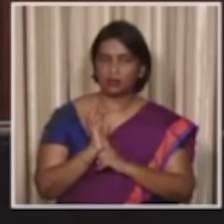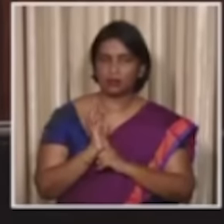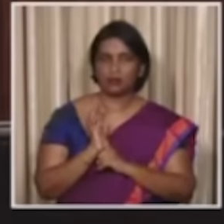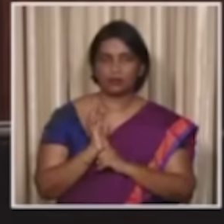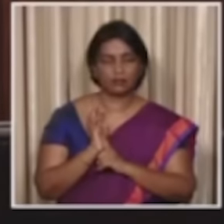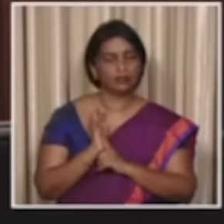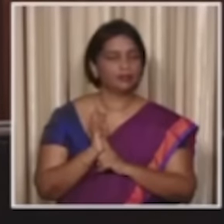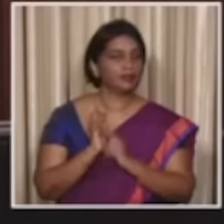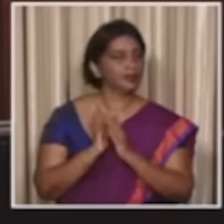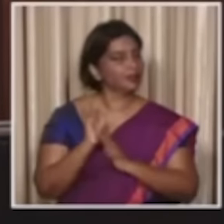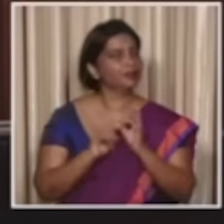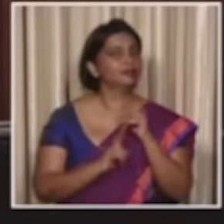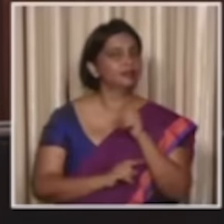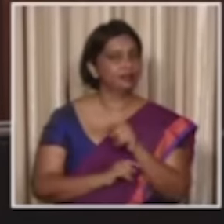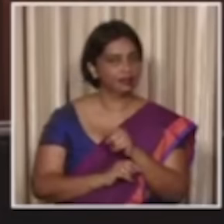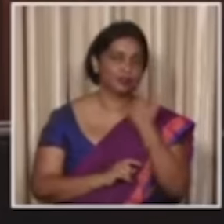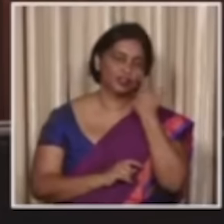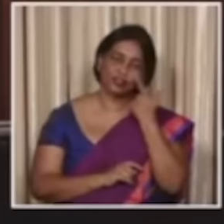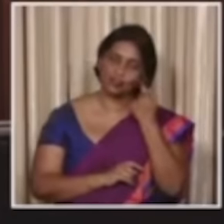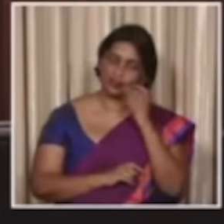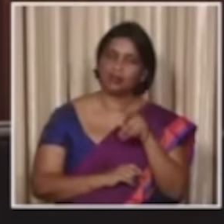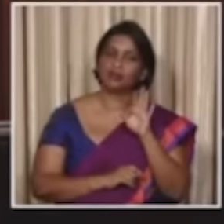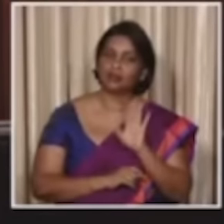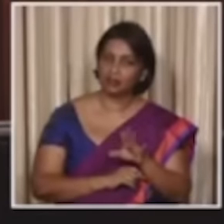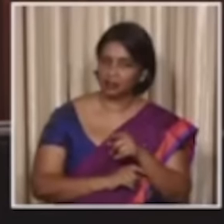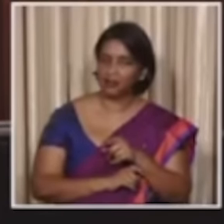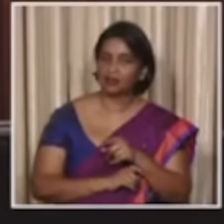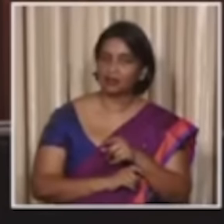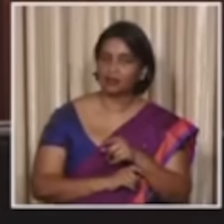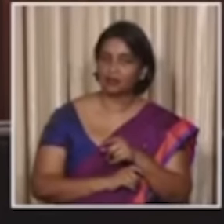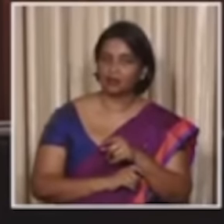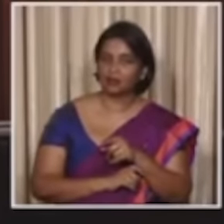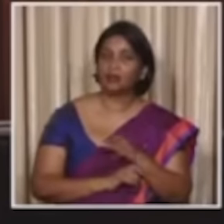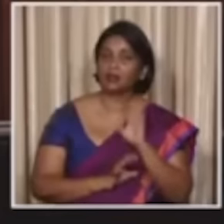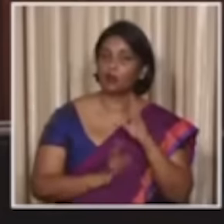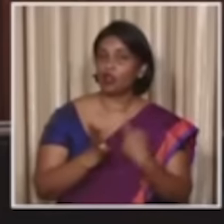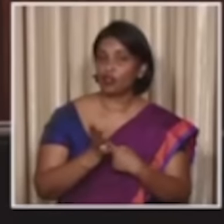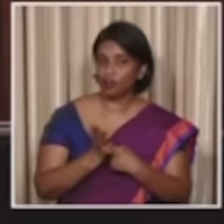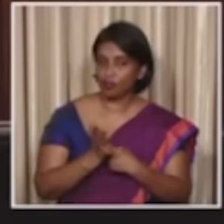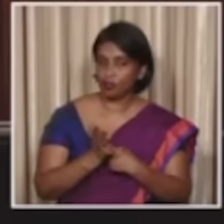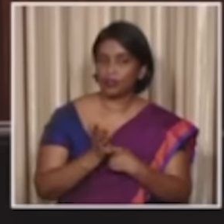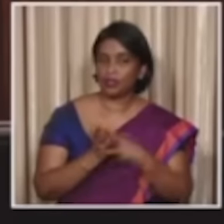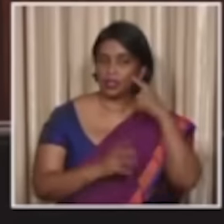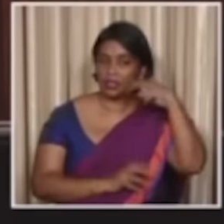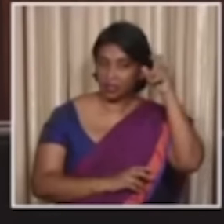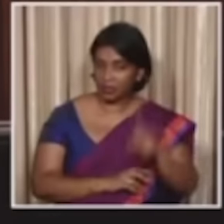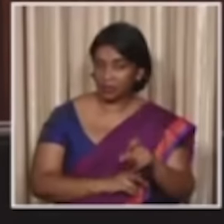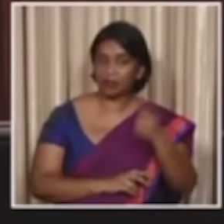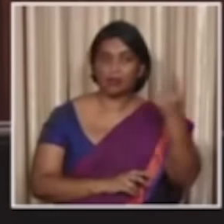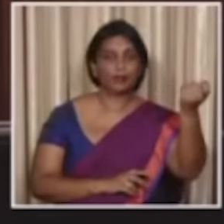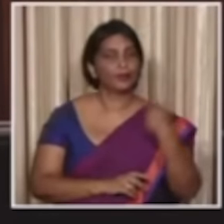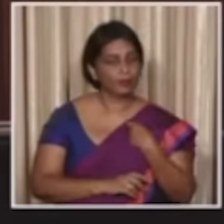based on the request made to the secretariat by Honorable Rohini Kaviratna, that was what I was told to do.